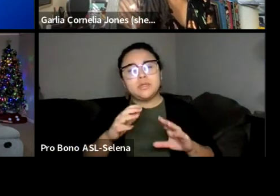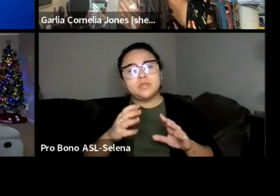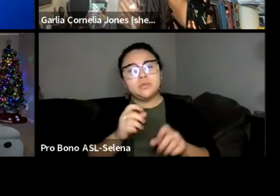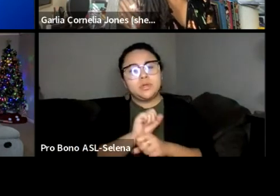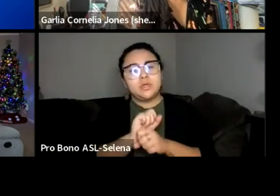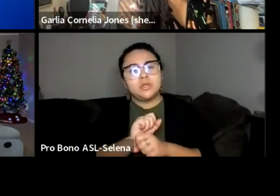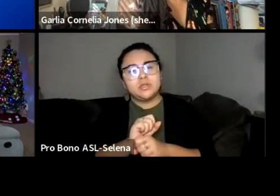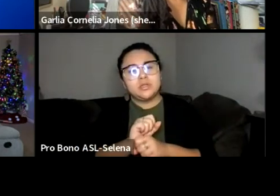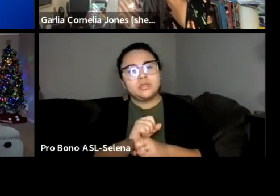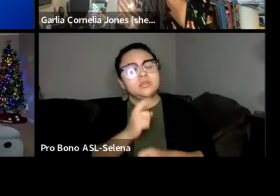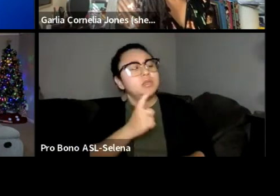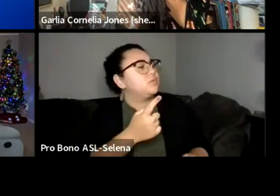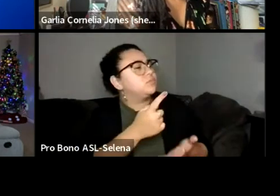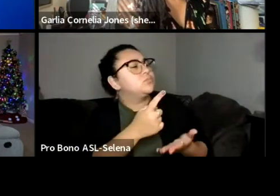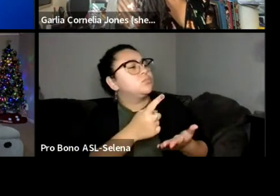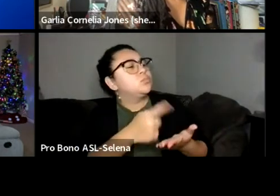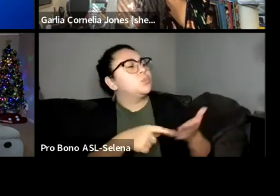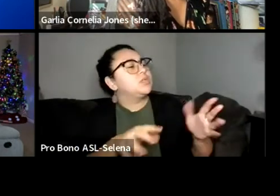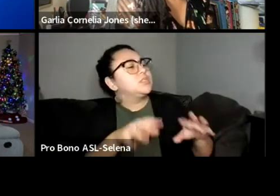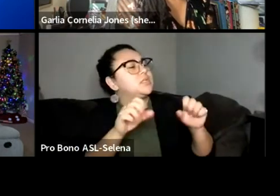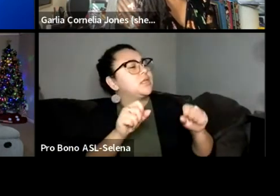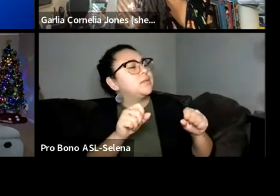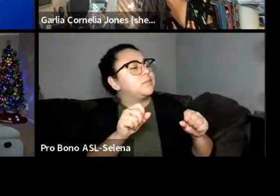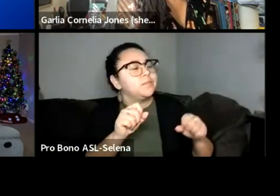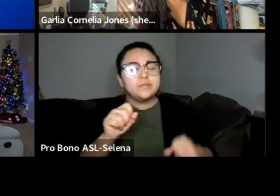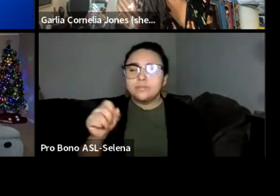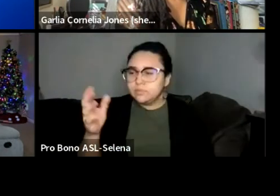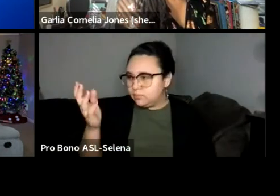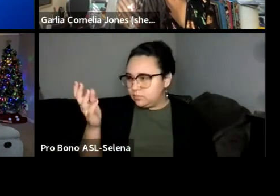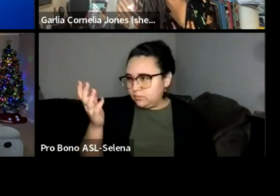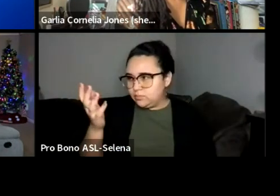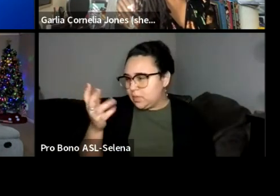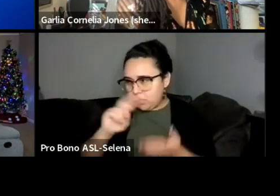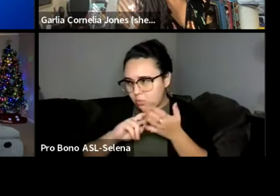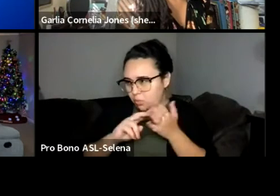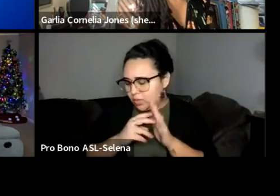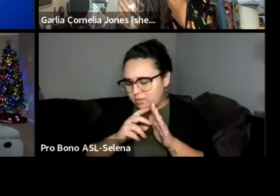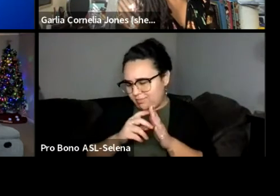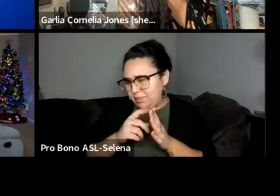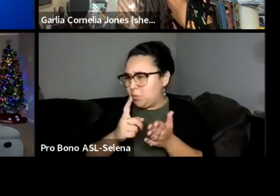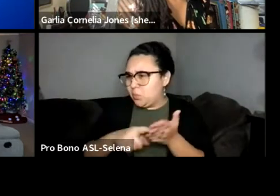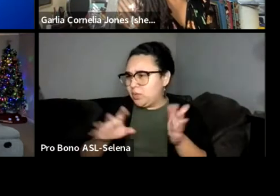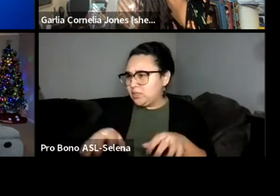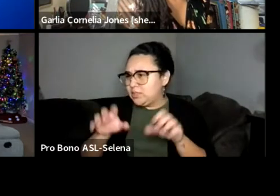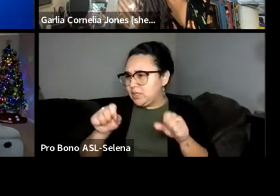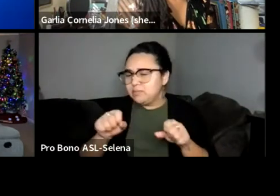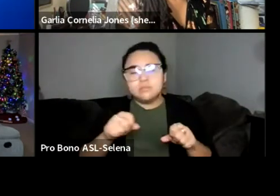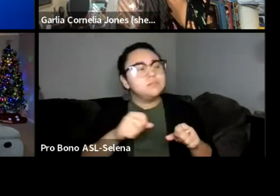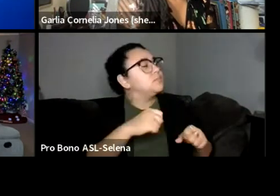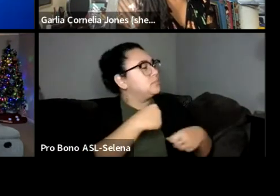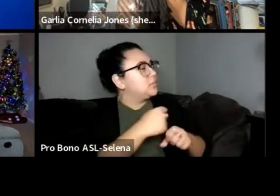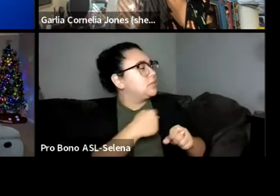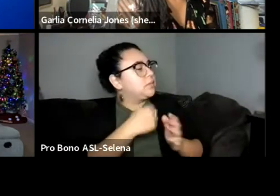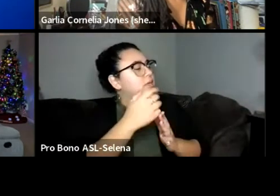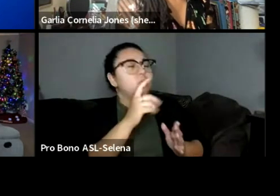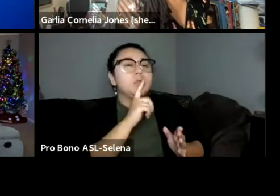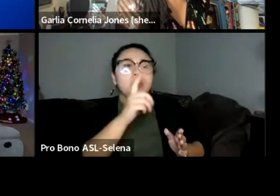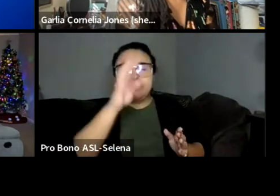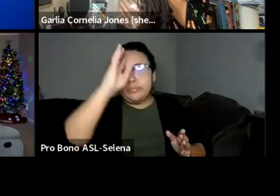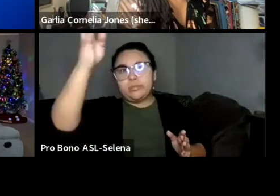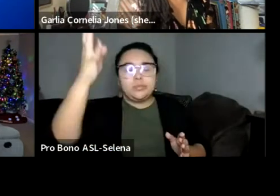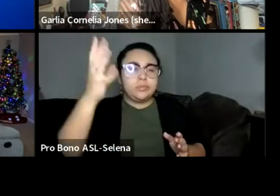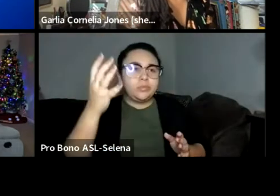And she was like, so what would it take? And I was like, what do you mean? What would it take? She's like, make me a list, make me a crazy list of what it would take to make it